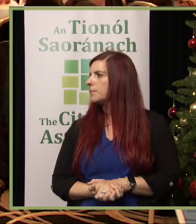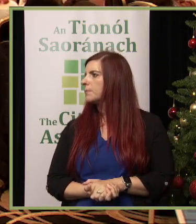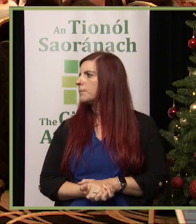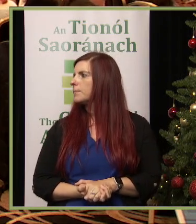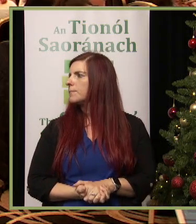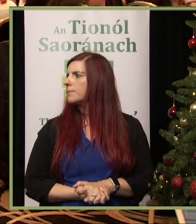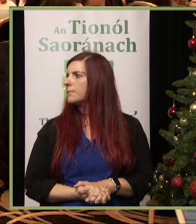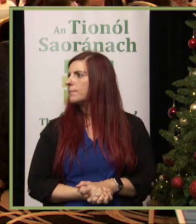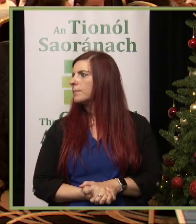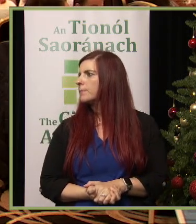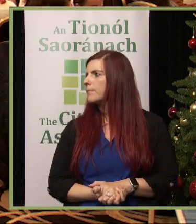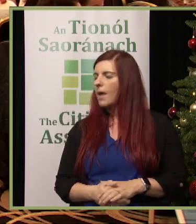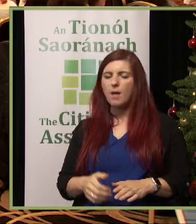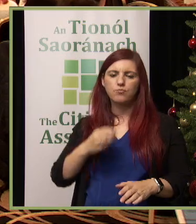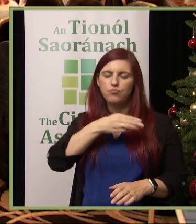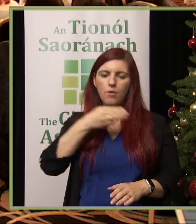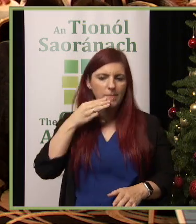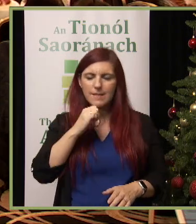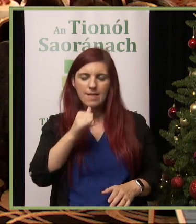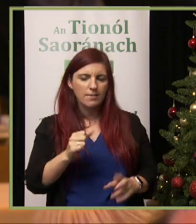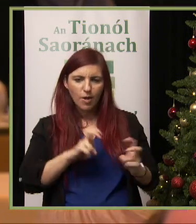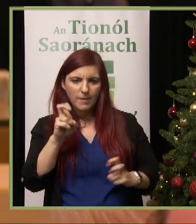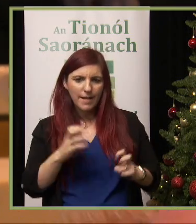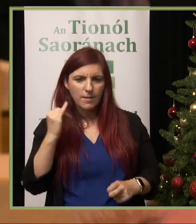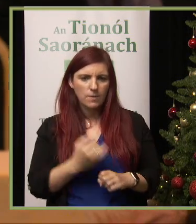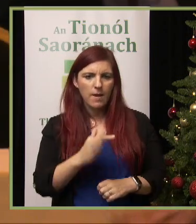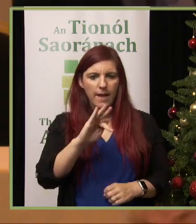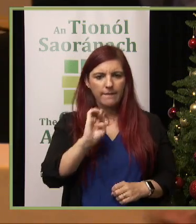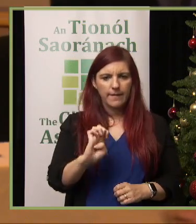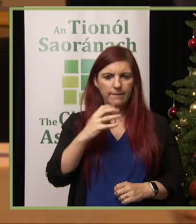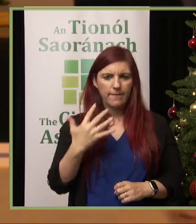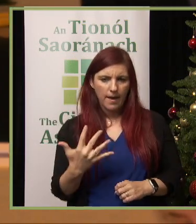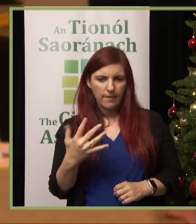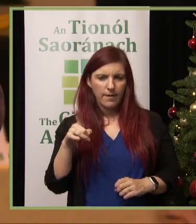It's not as controversial as the last one. FE5, the state